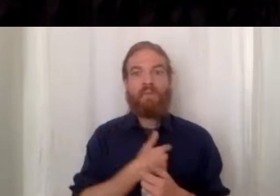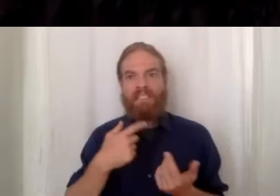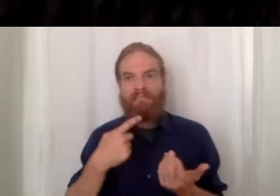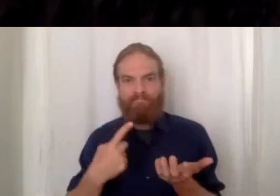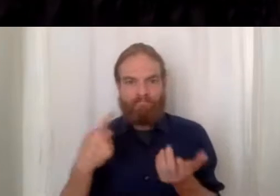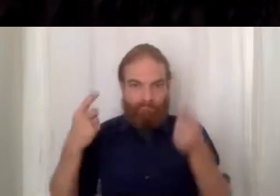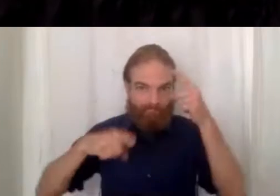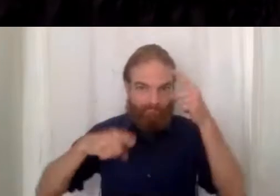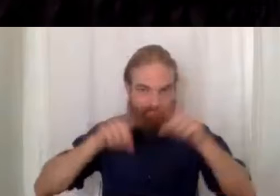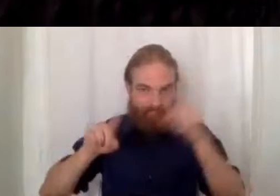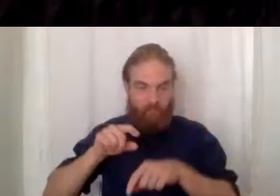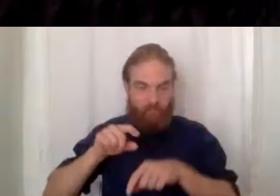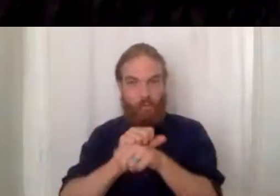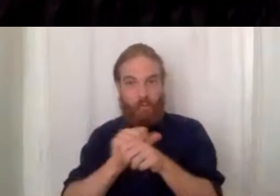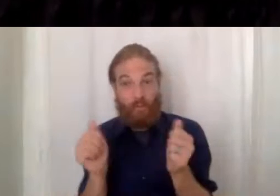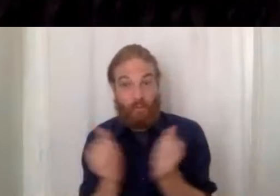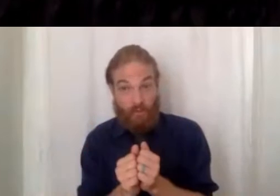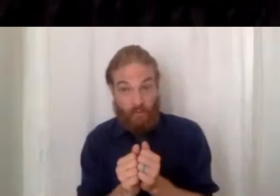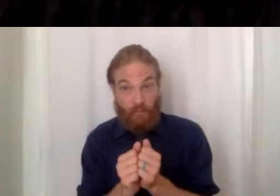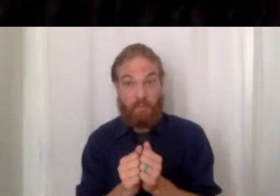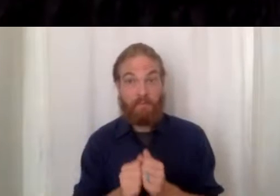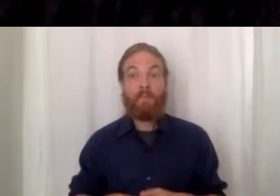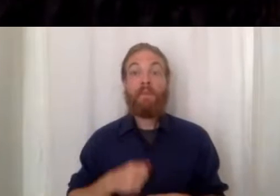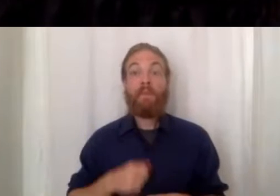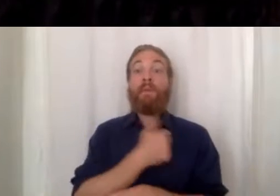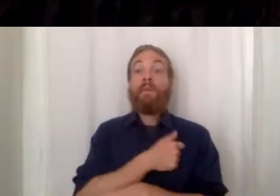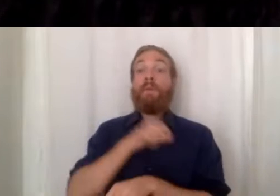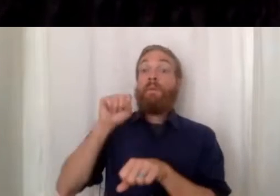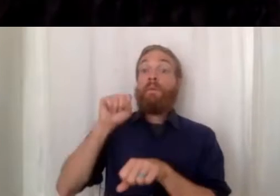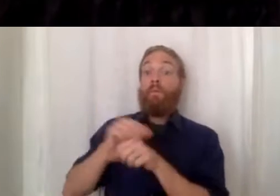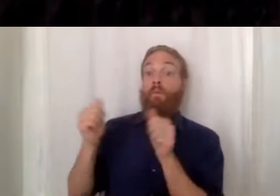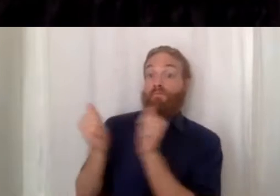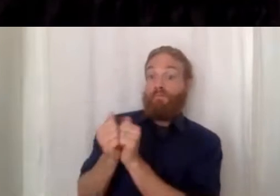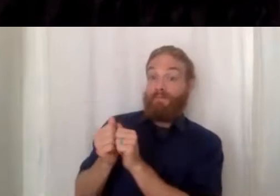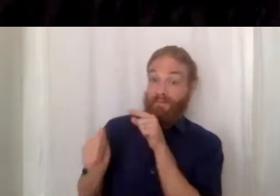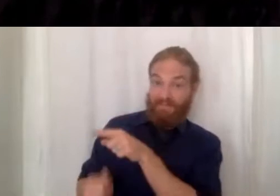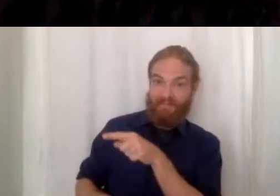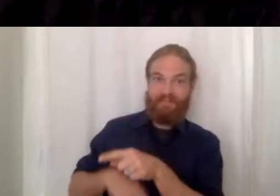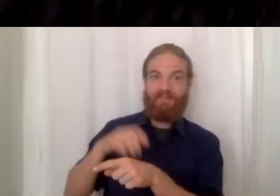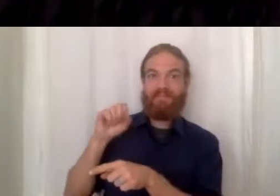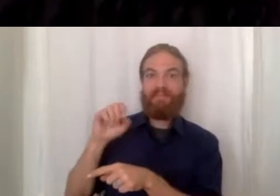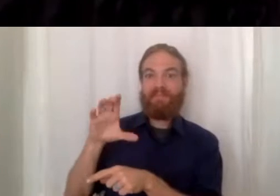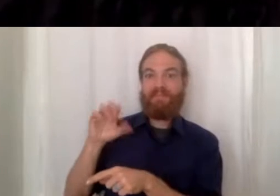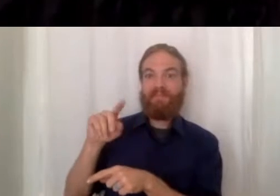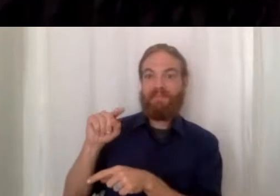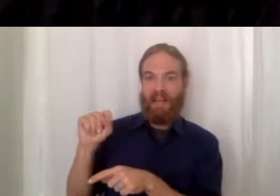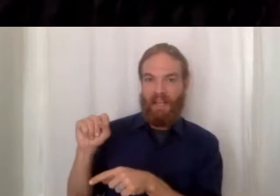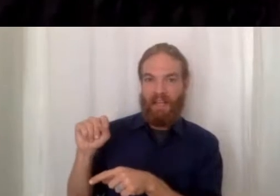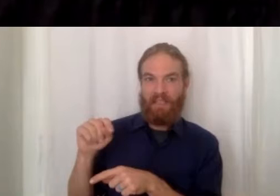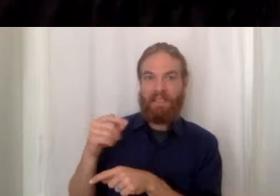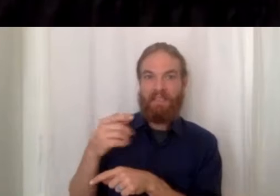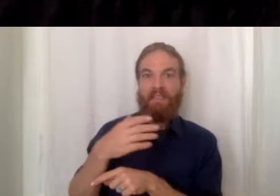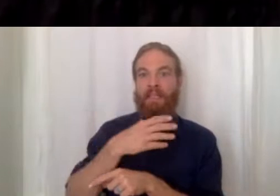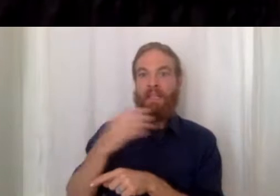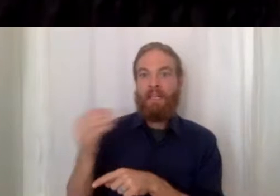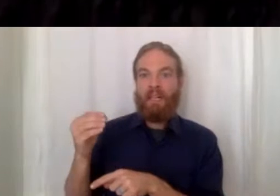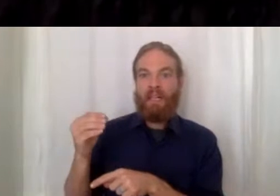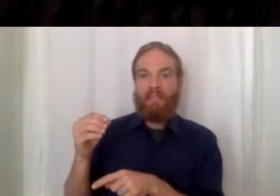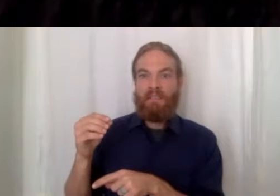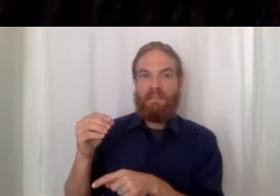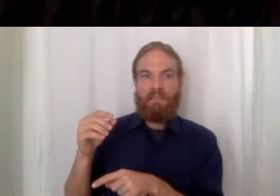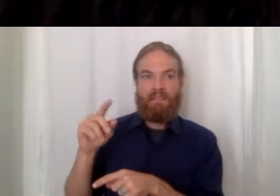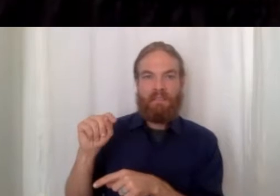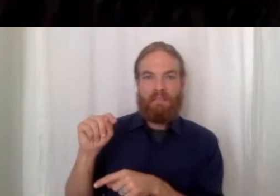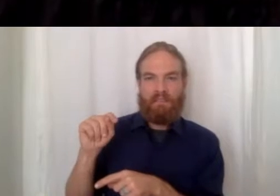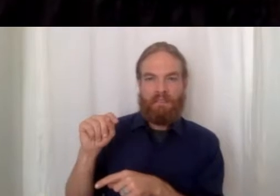Scott Trainer, as well as the Todd Evans. And also we have our board